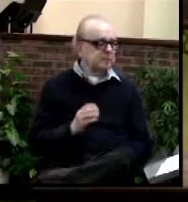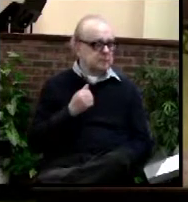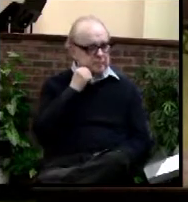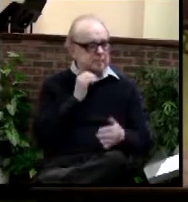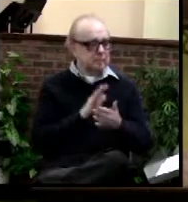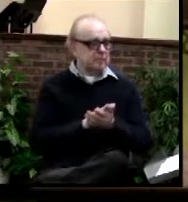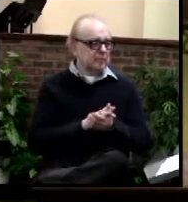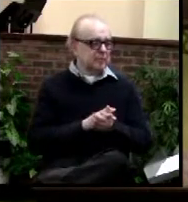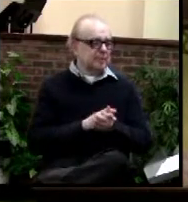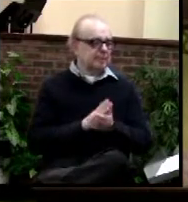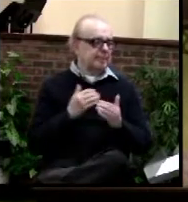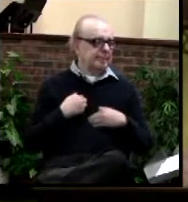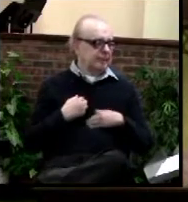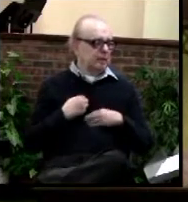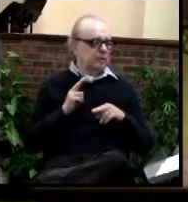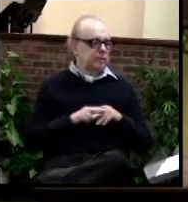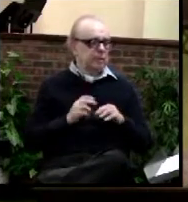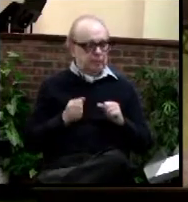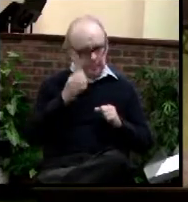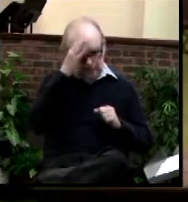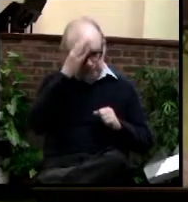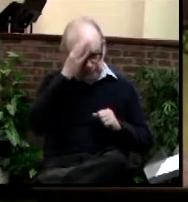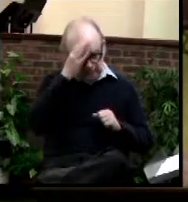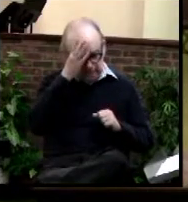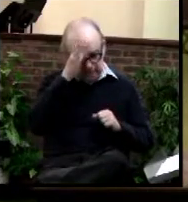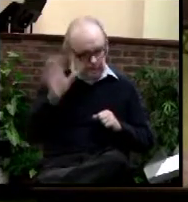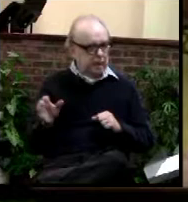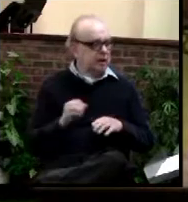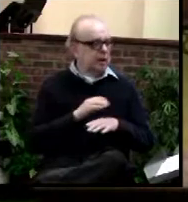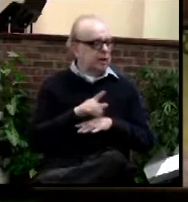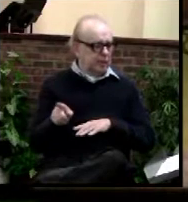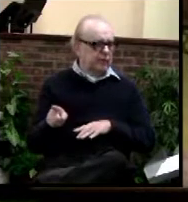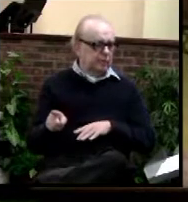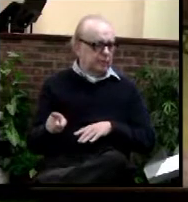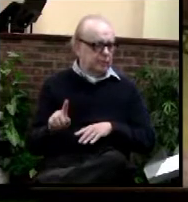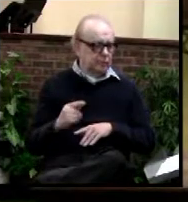had sat down with her dad, and her dad had convinced her that you need to try one more time.